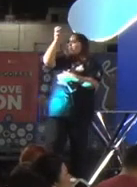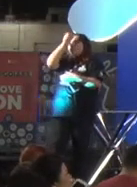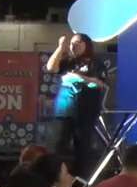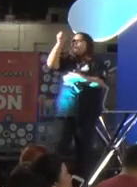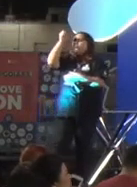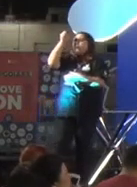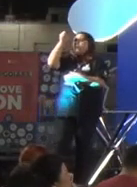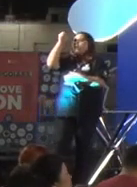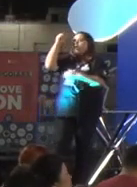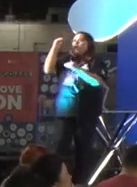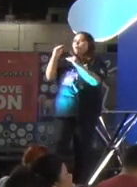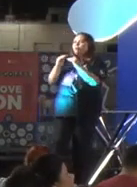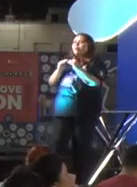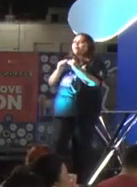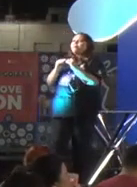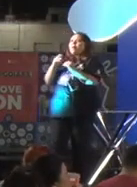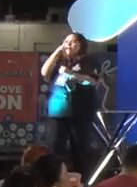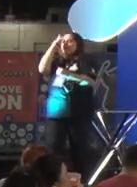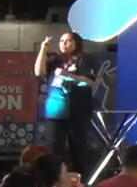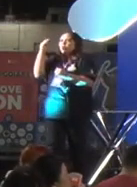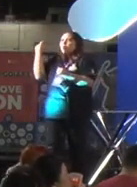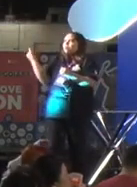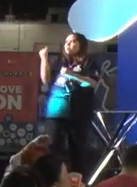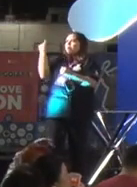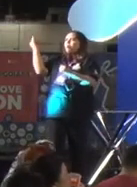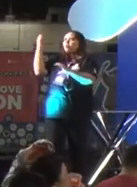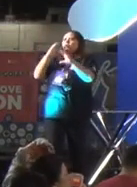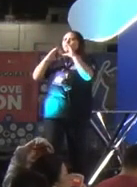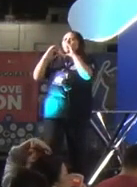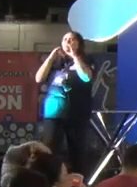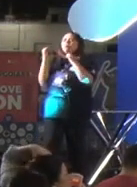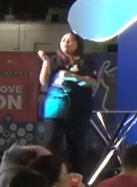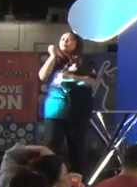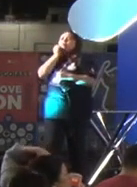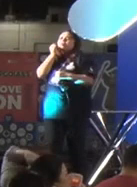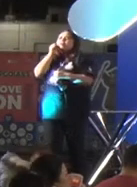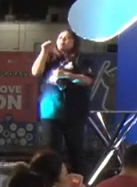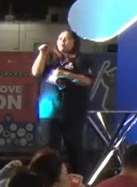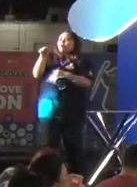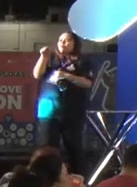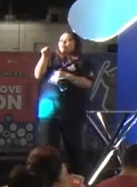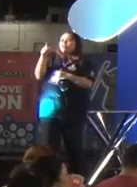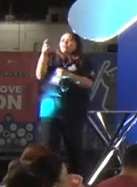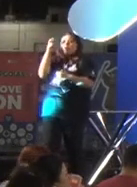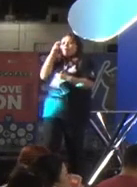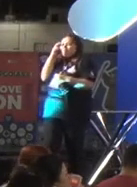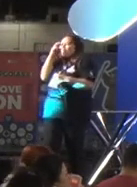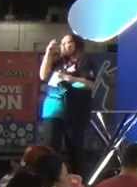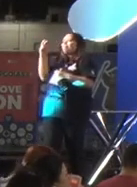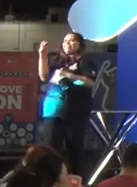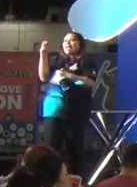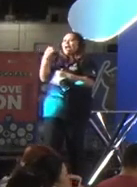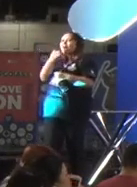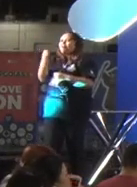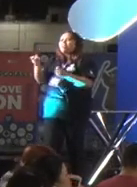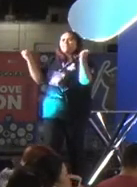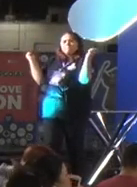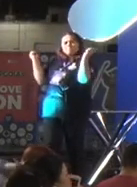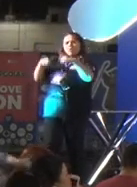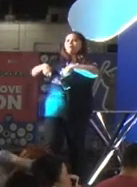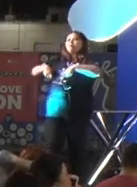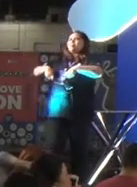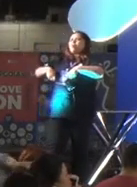communicator. Because you are brilliant. You have the potential to change